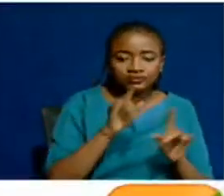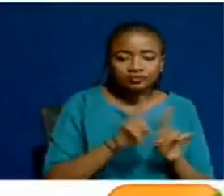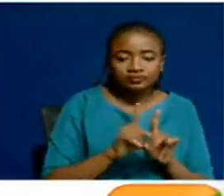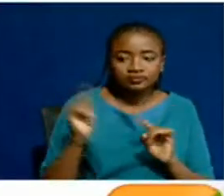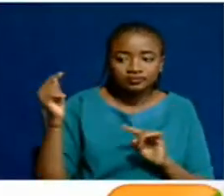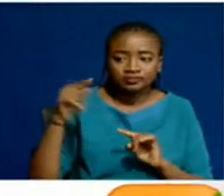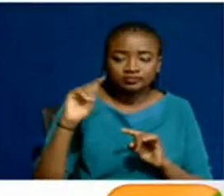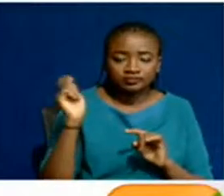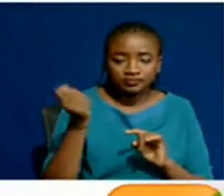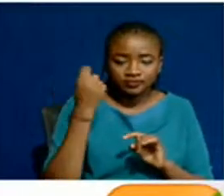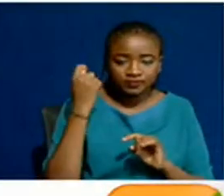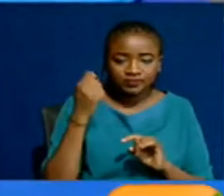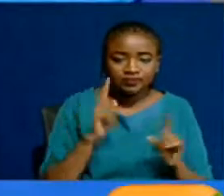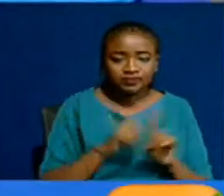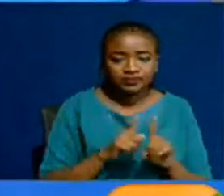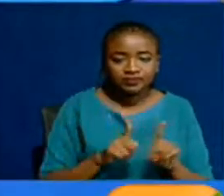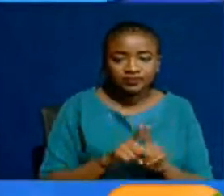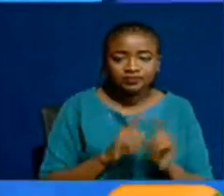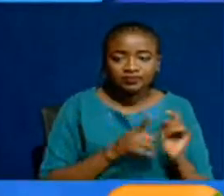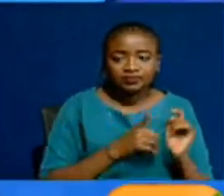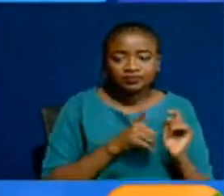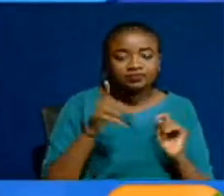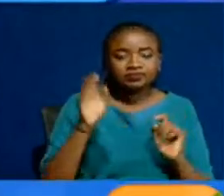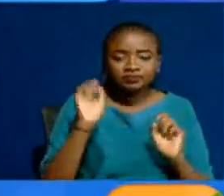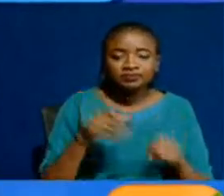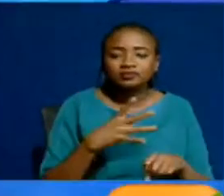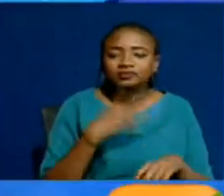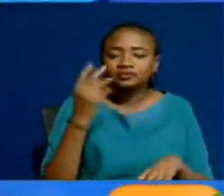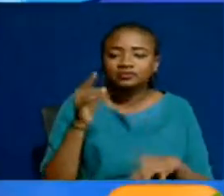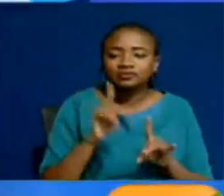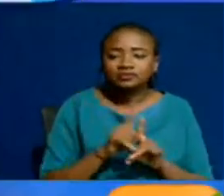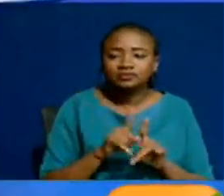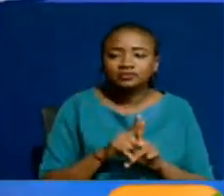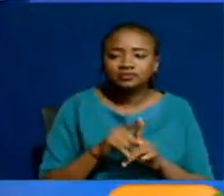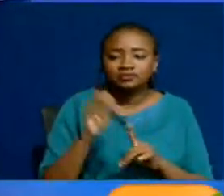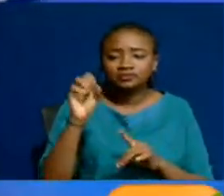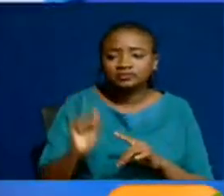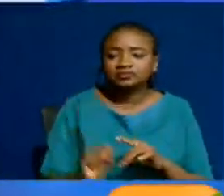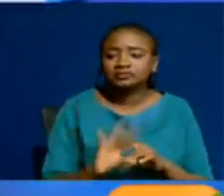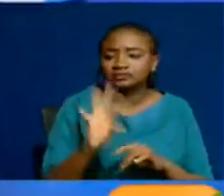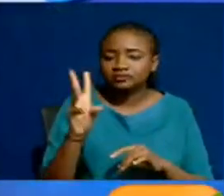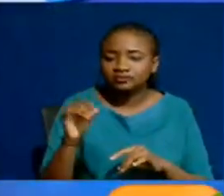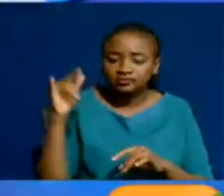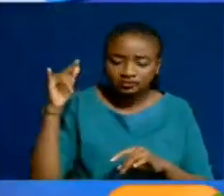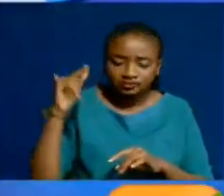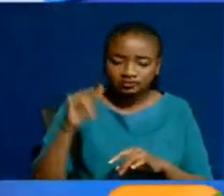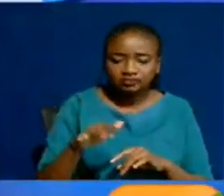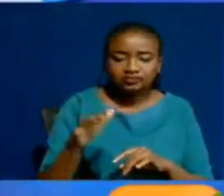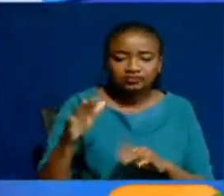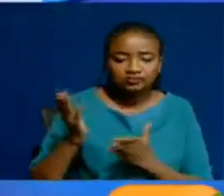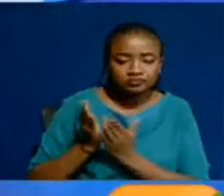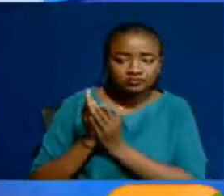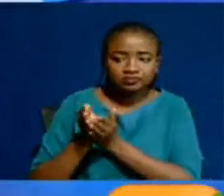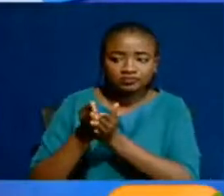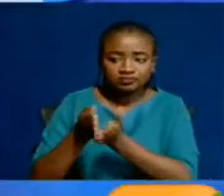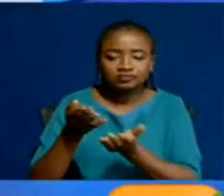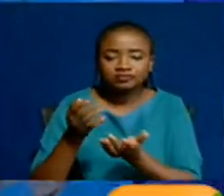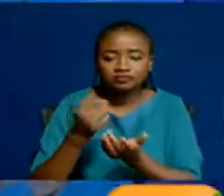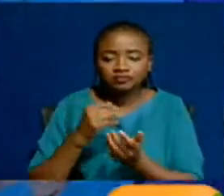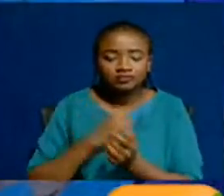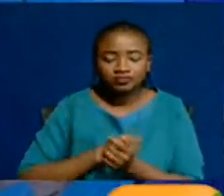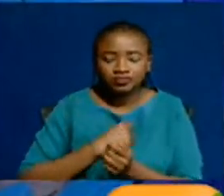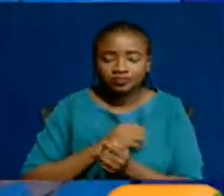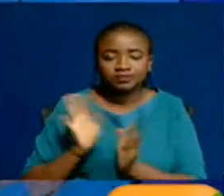Kenya, and then they can go even as the boat shows to South Africa, down to South Africa, during